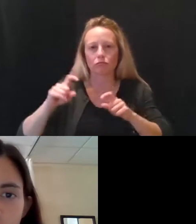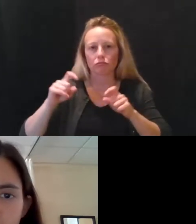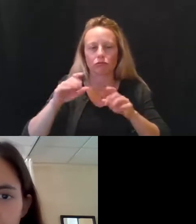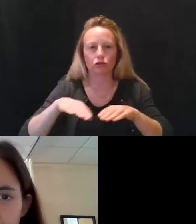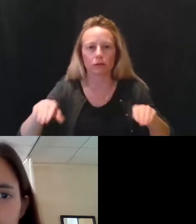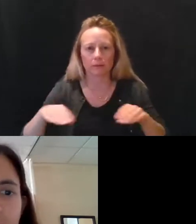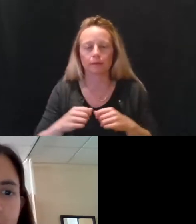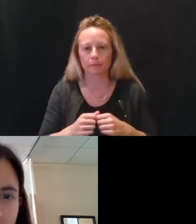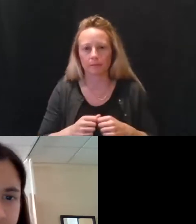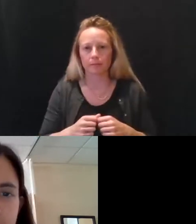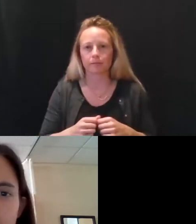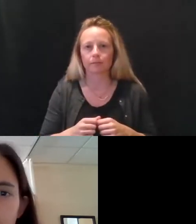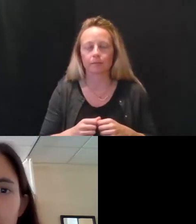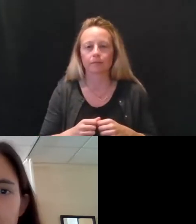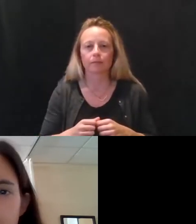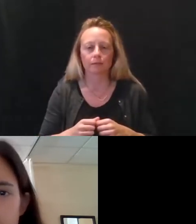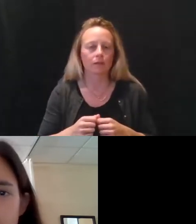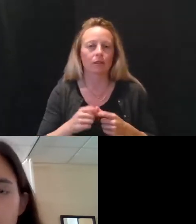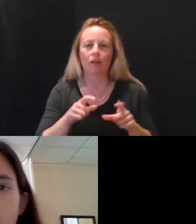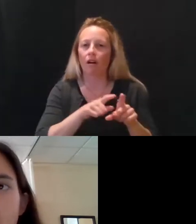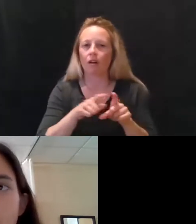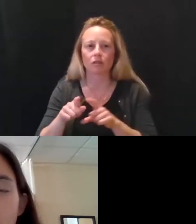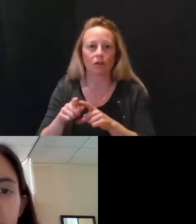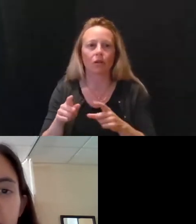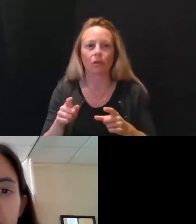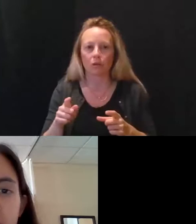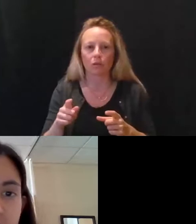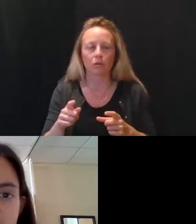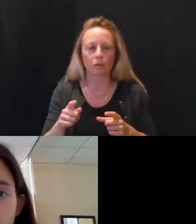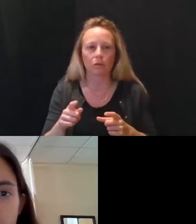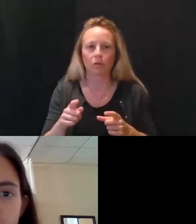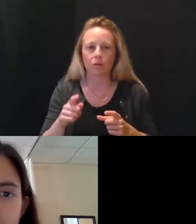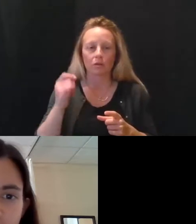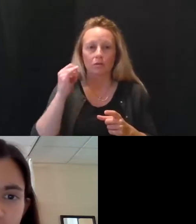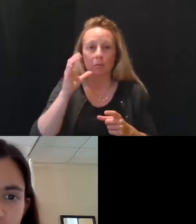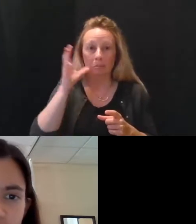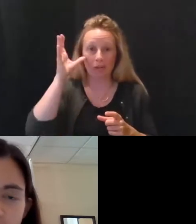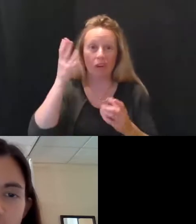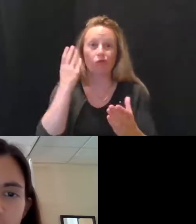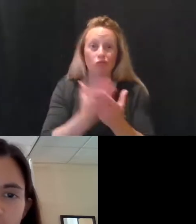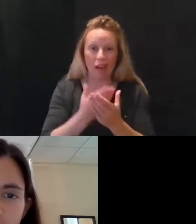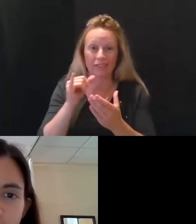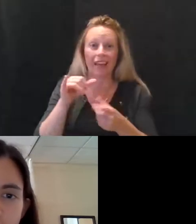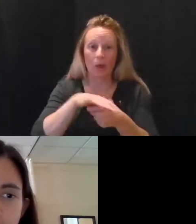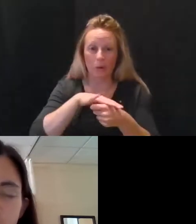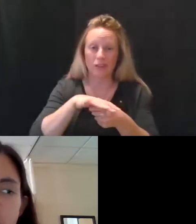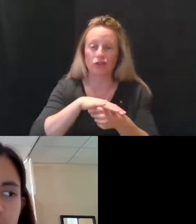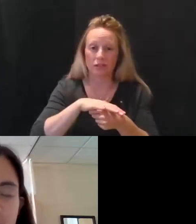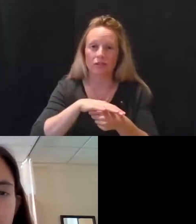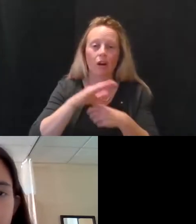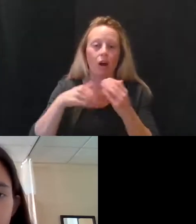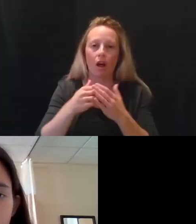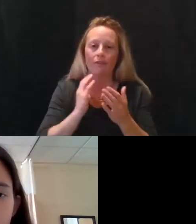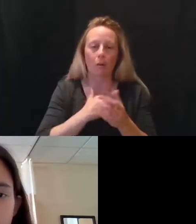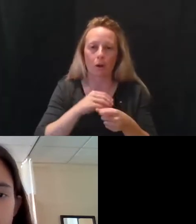that appointment. And then similar to Genesis, so when the parent arrives at that location, all of our locations